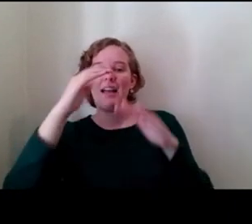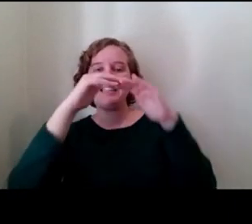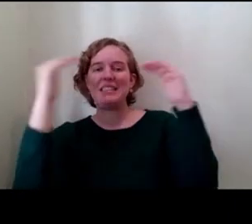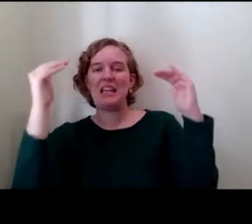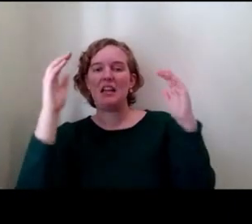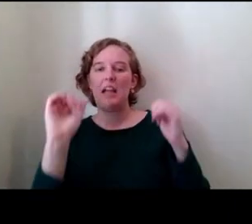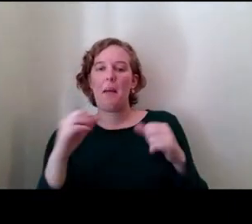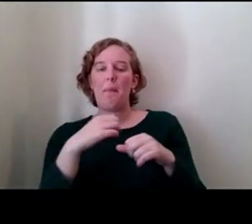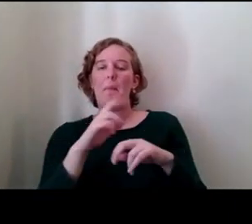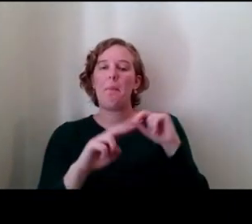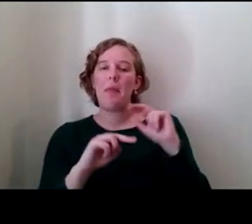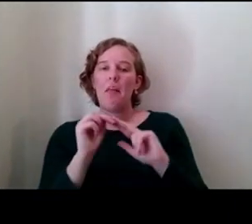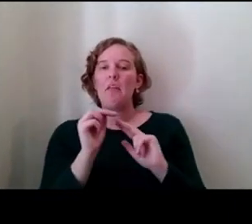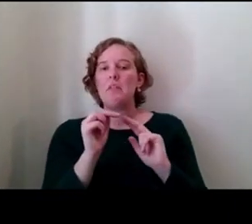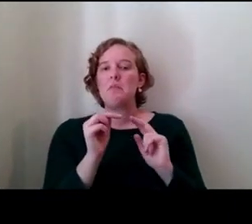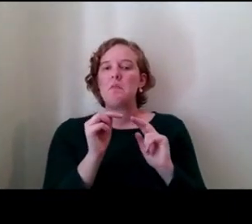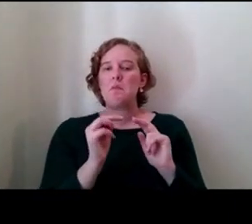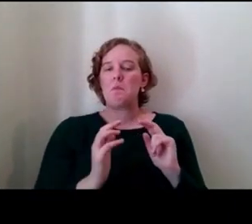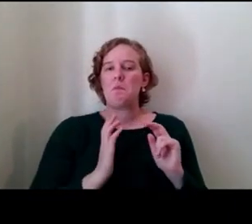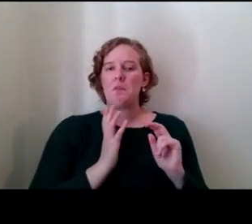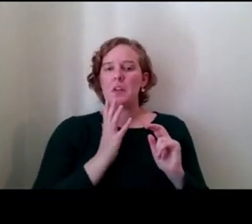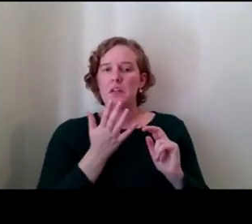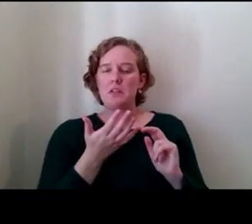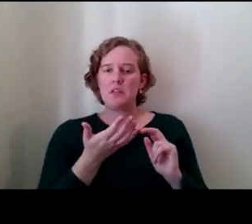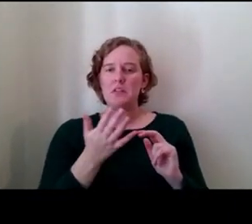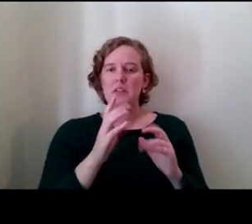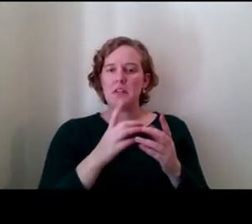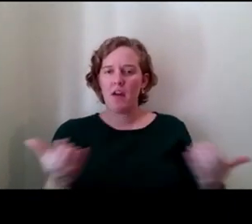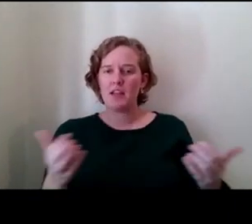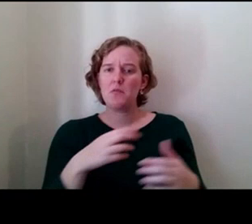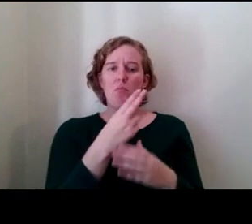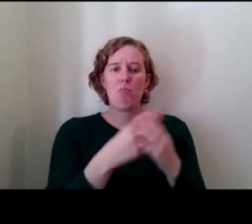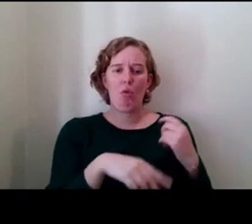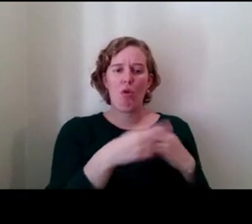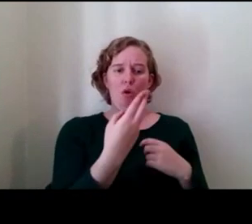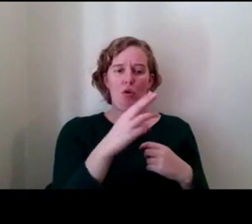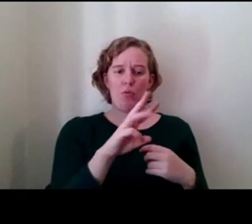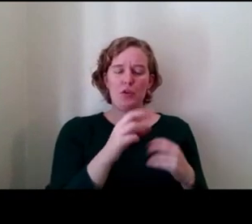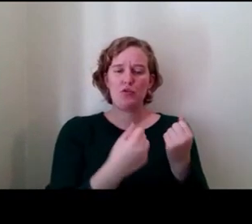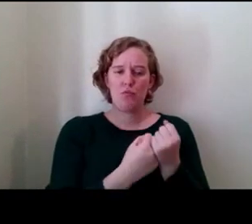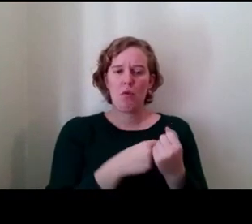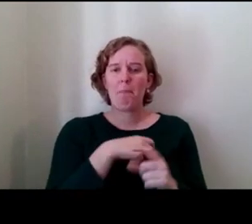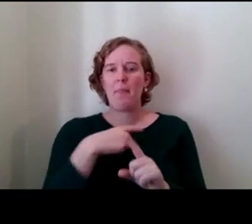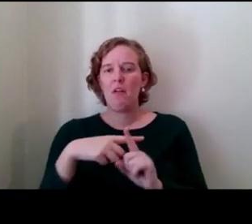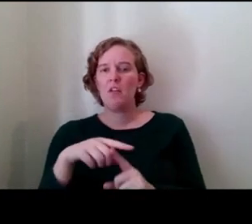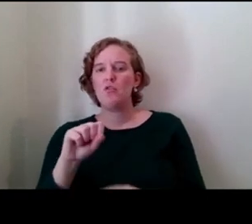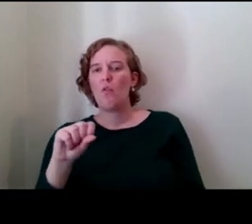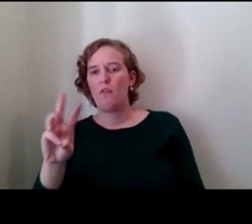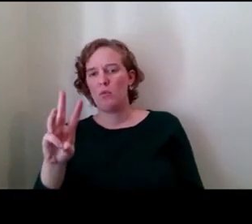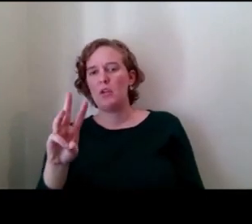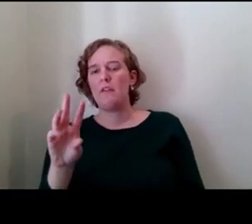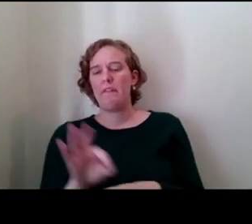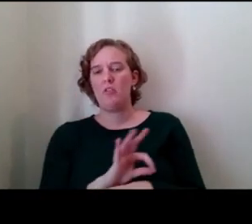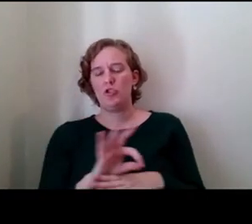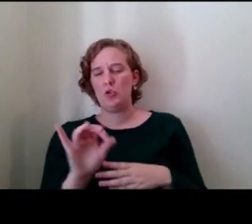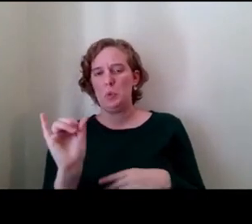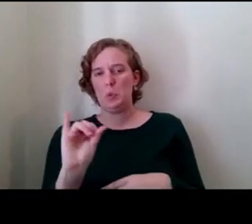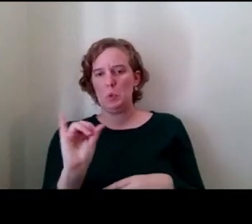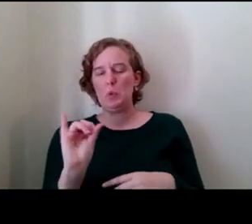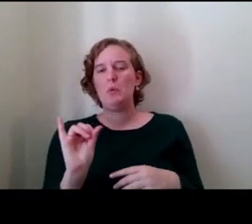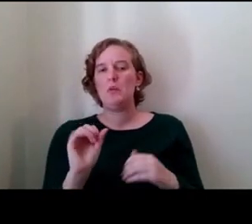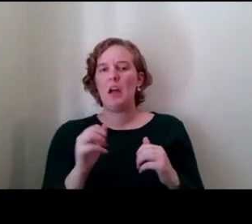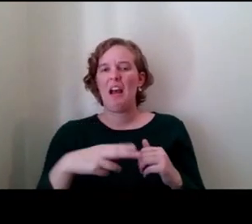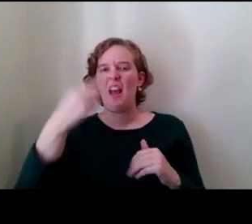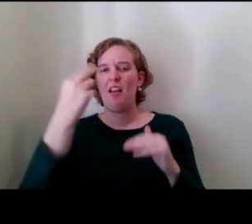devices with it to support our research. Sophisticated both in terms of the hardware they supported and in terms of the software functionality.